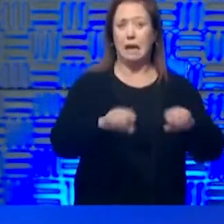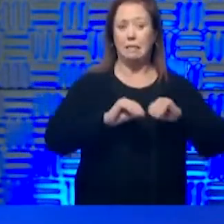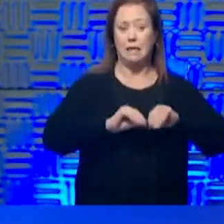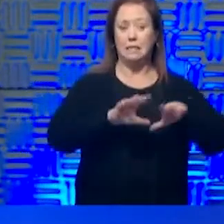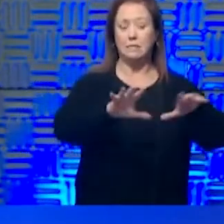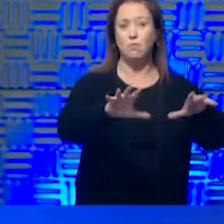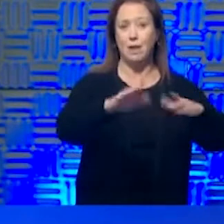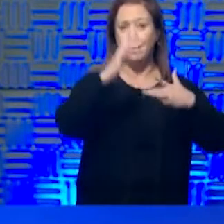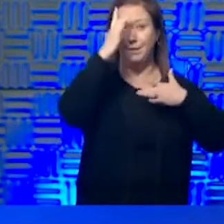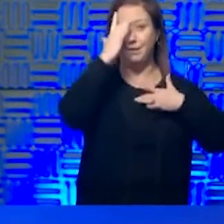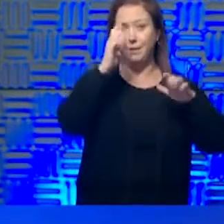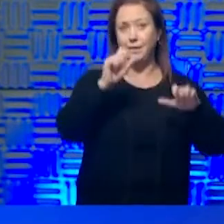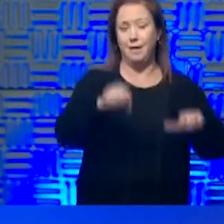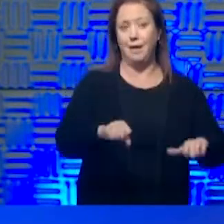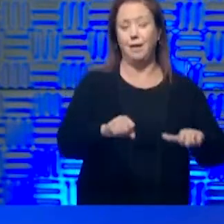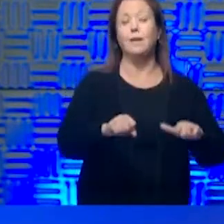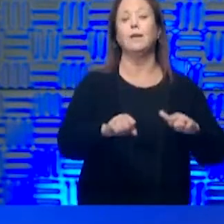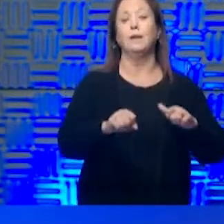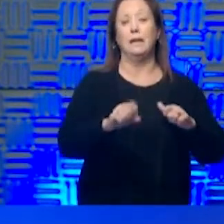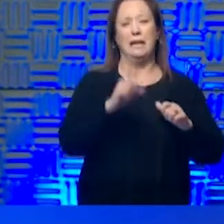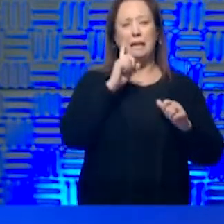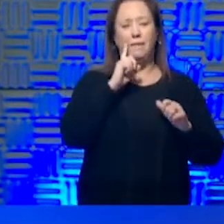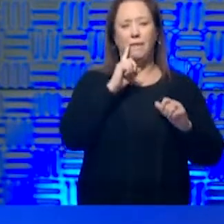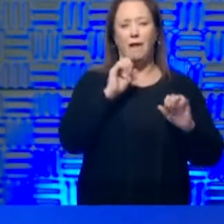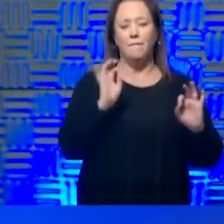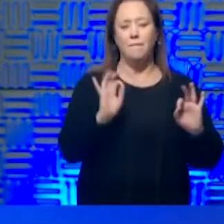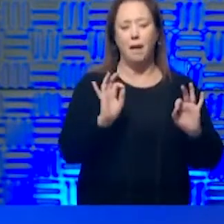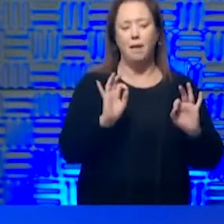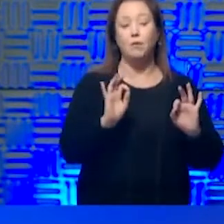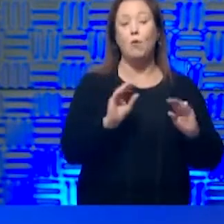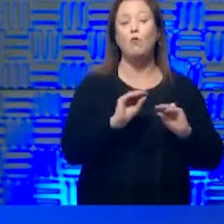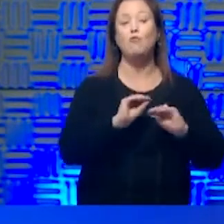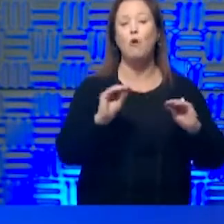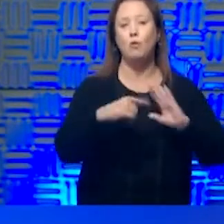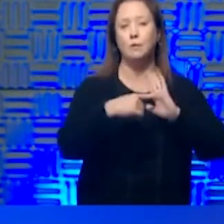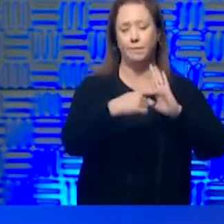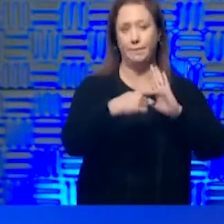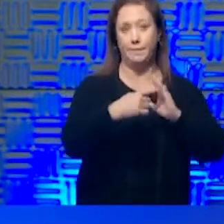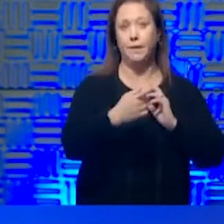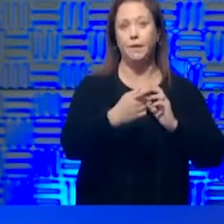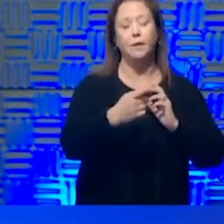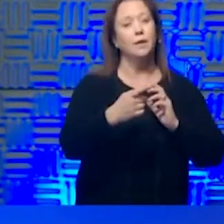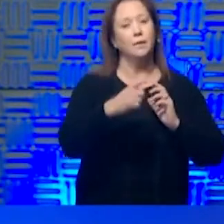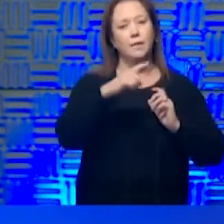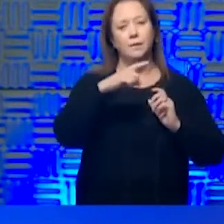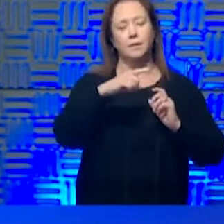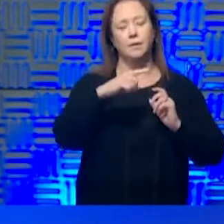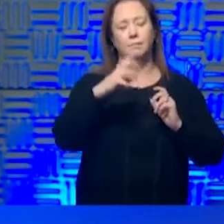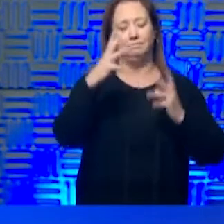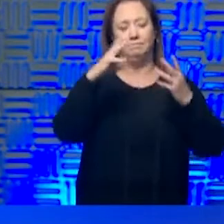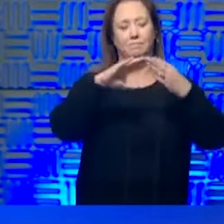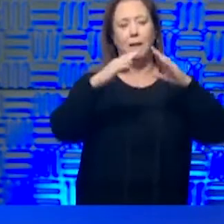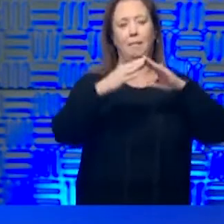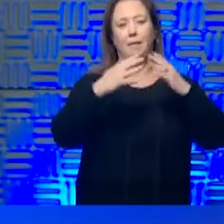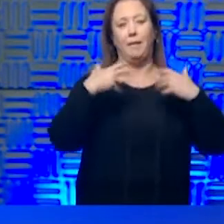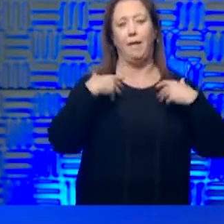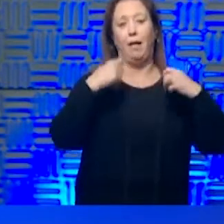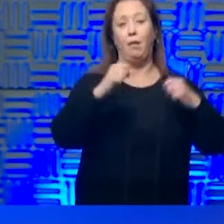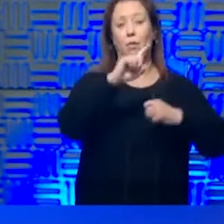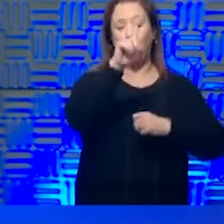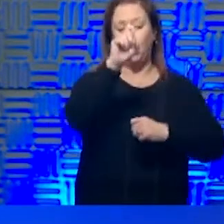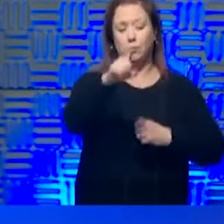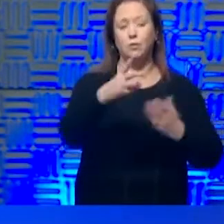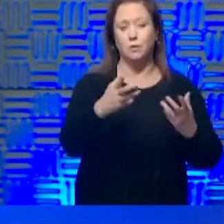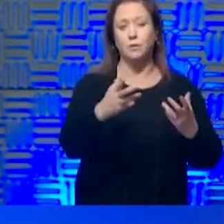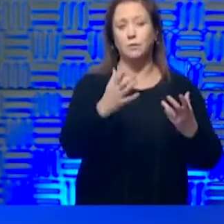spread the disease even though they have mild to even no symptoms. So that's a very good public health question. But that can